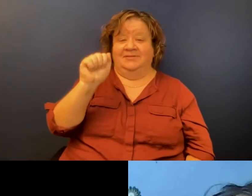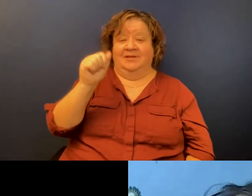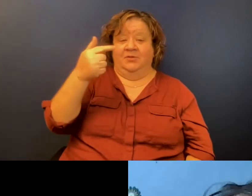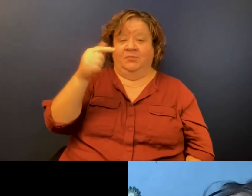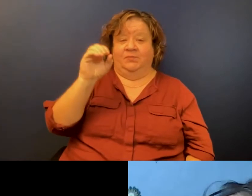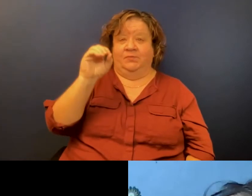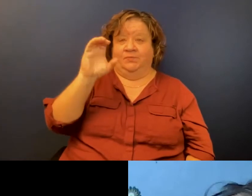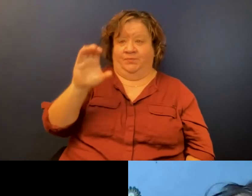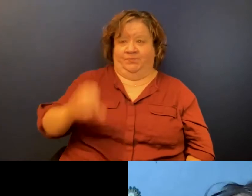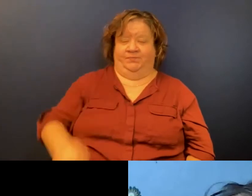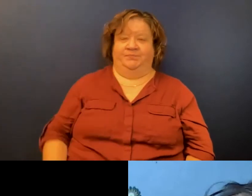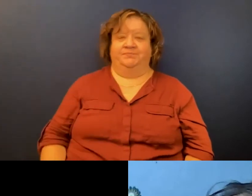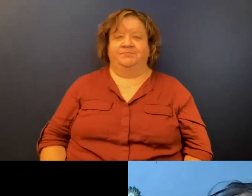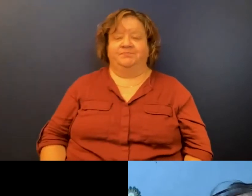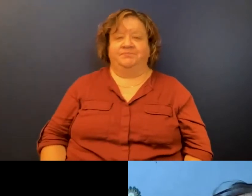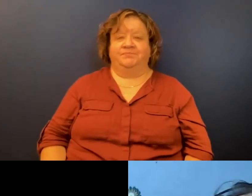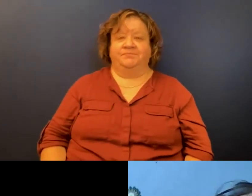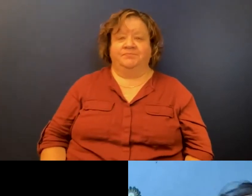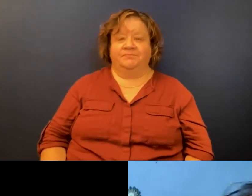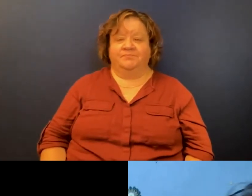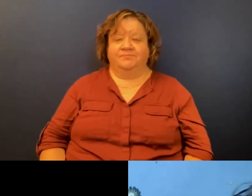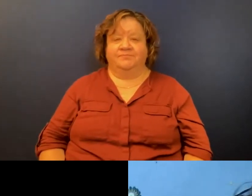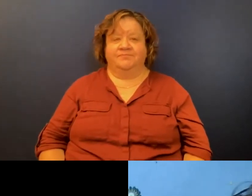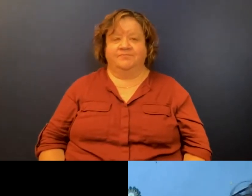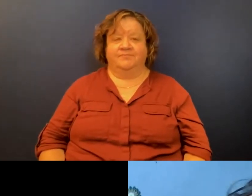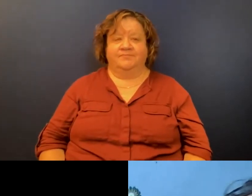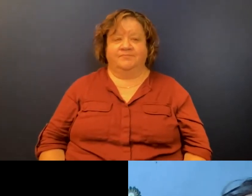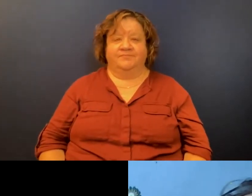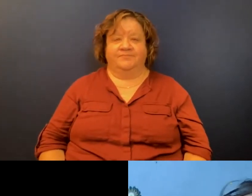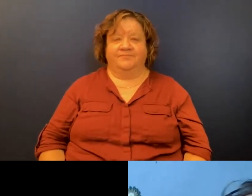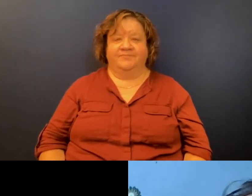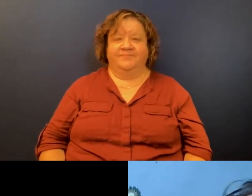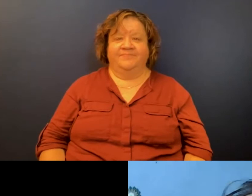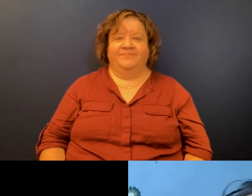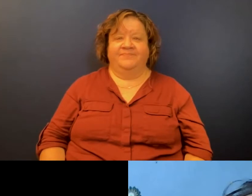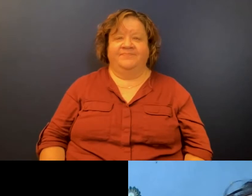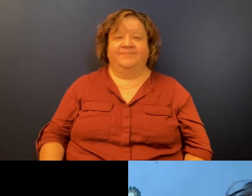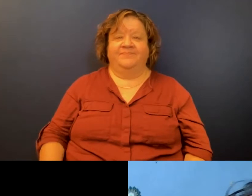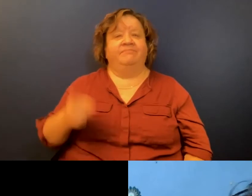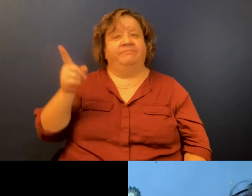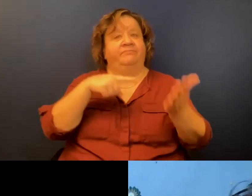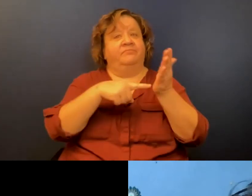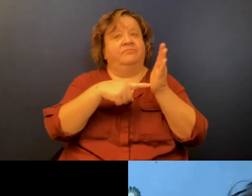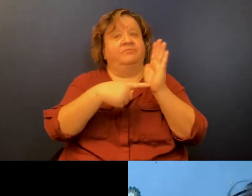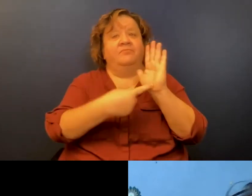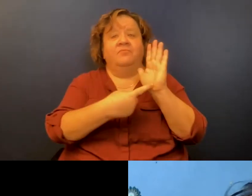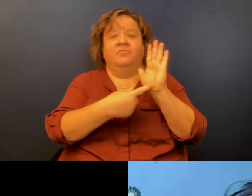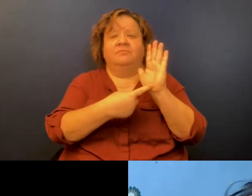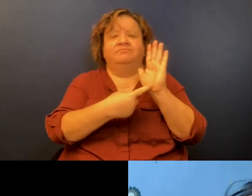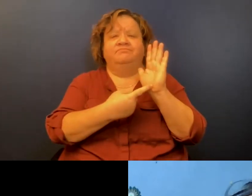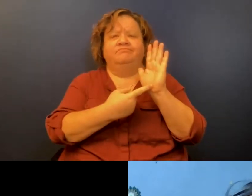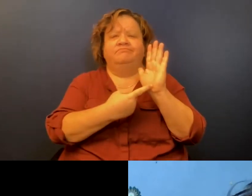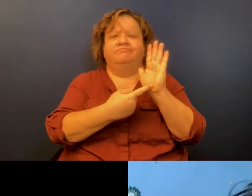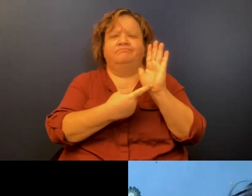We're going to share a brief summary of who she is. Andrea